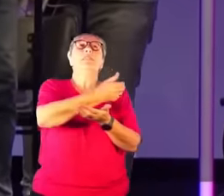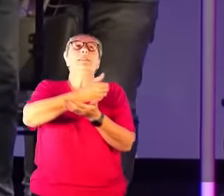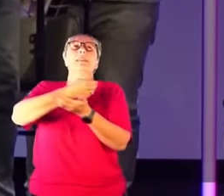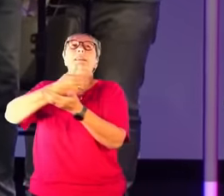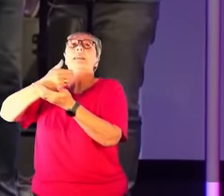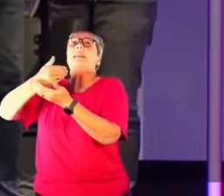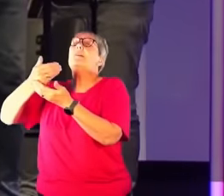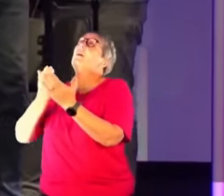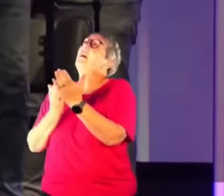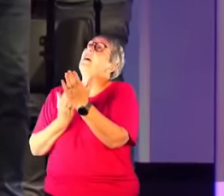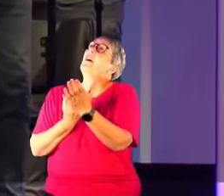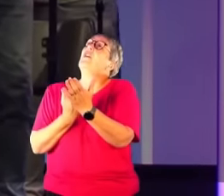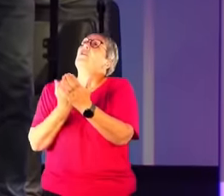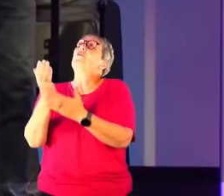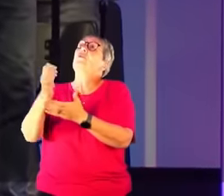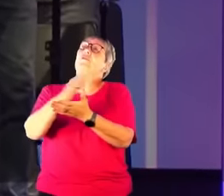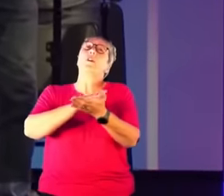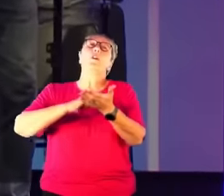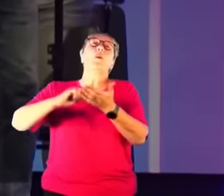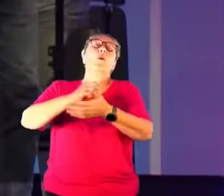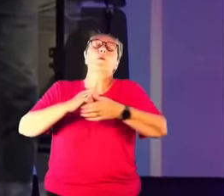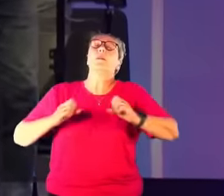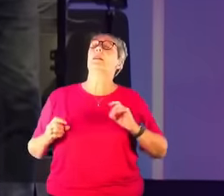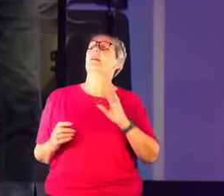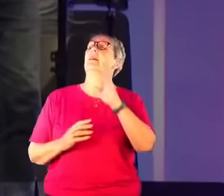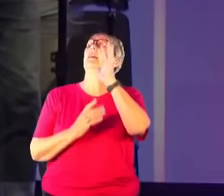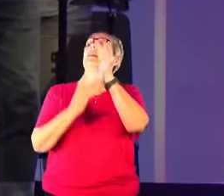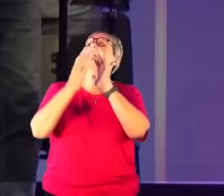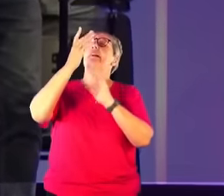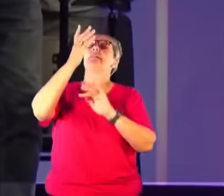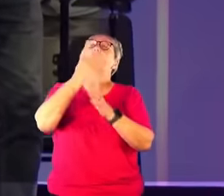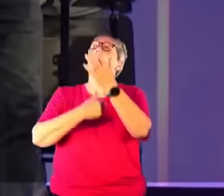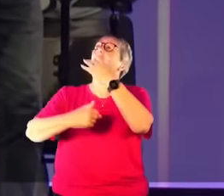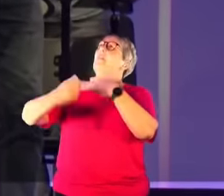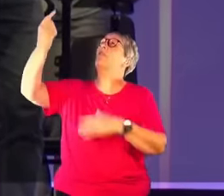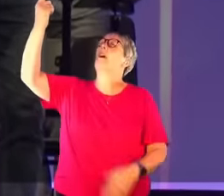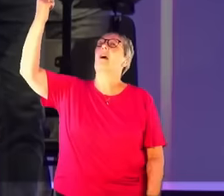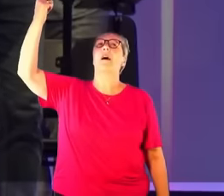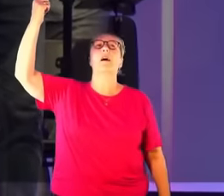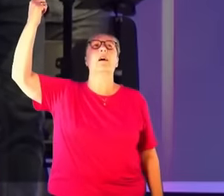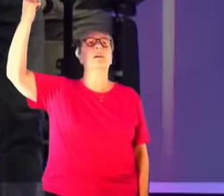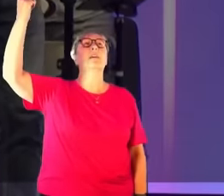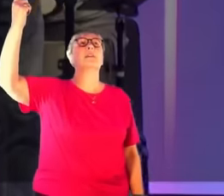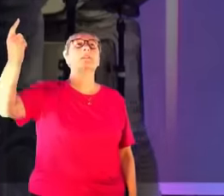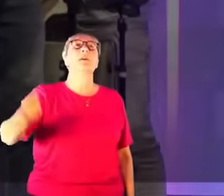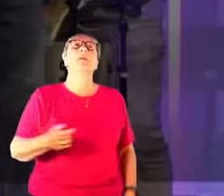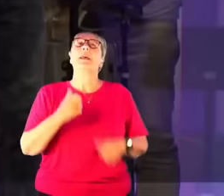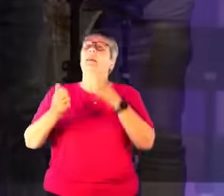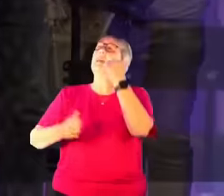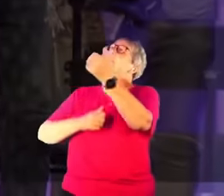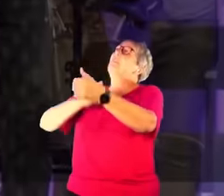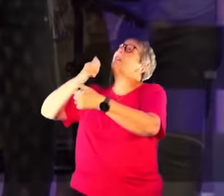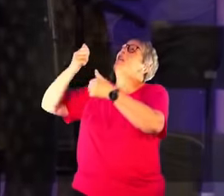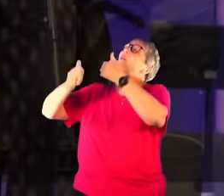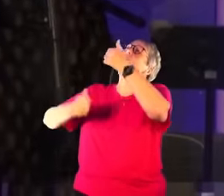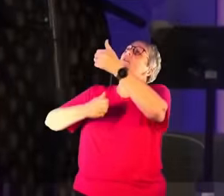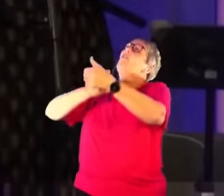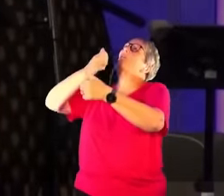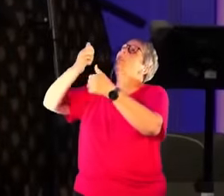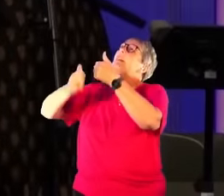my Redeemer through the holy fire of God.